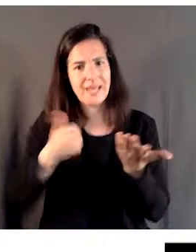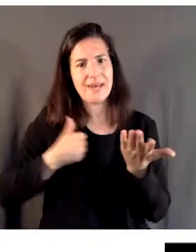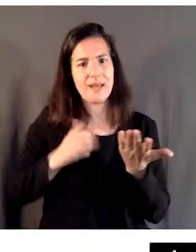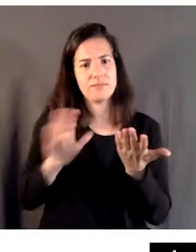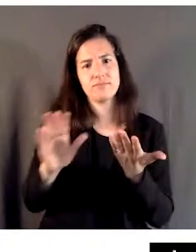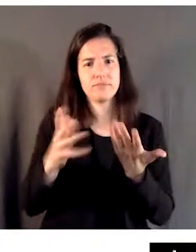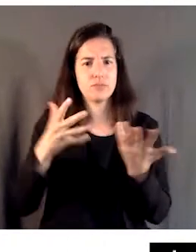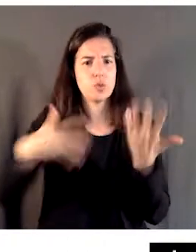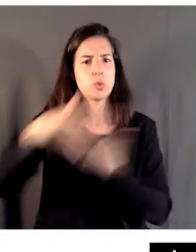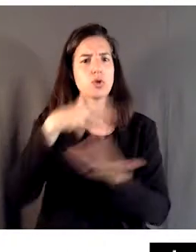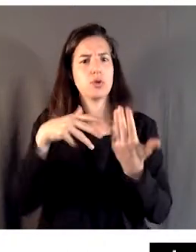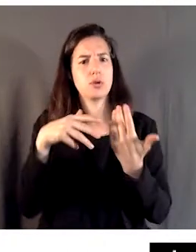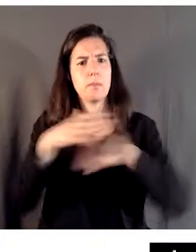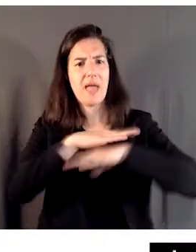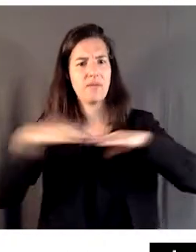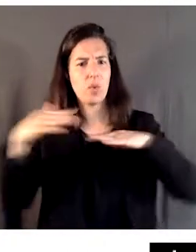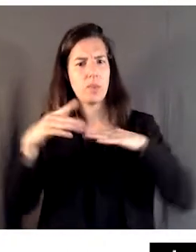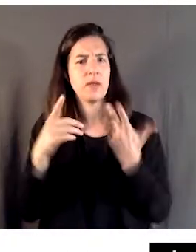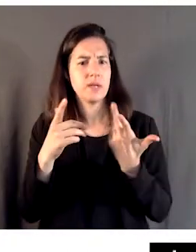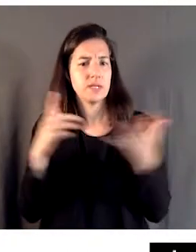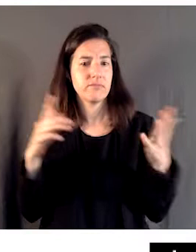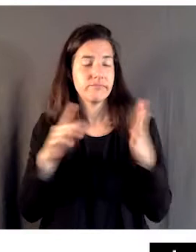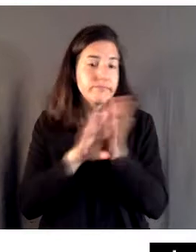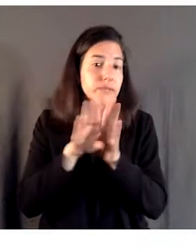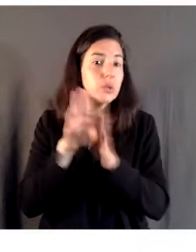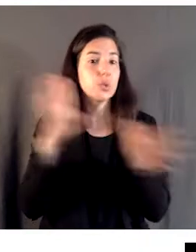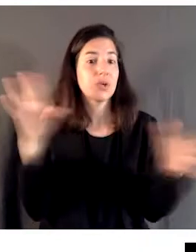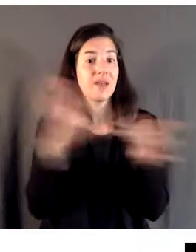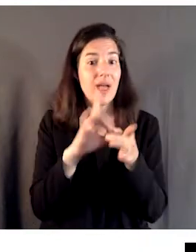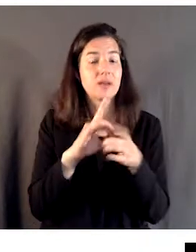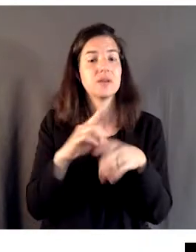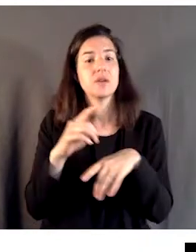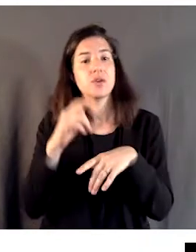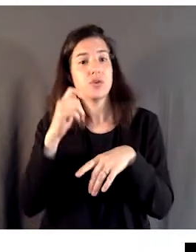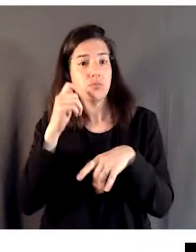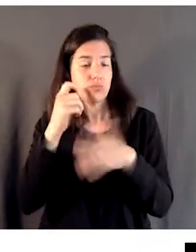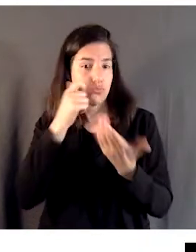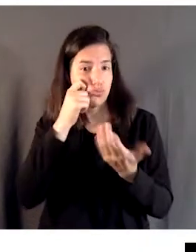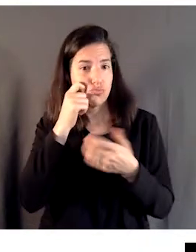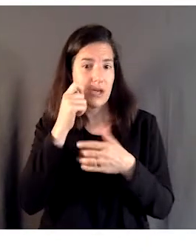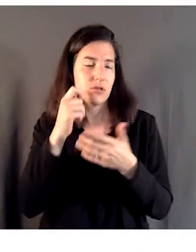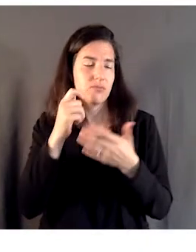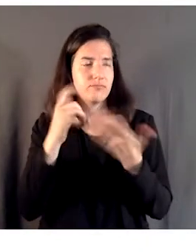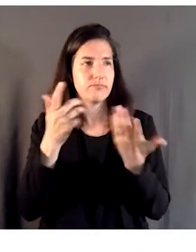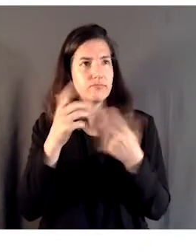social kind of platform that is building to connect racialized and marginalized folks across